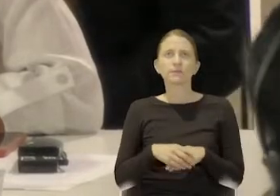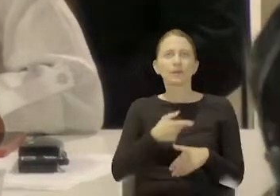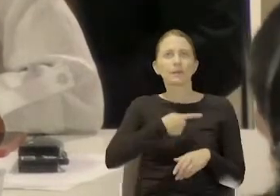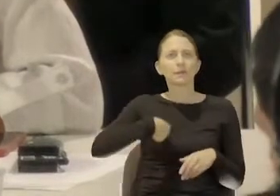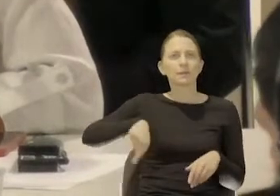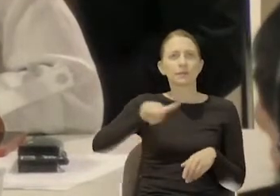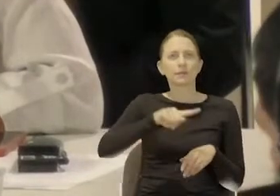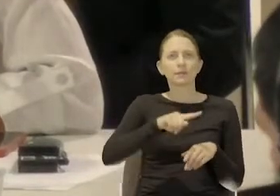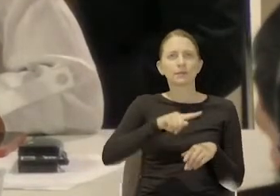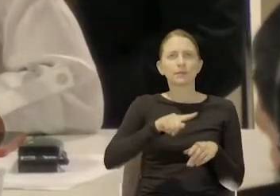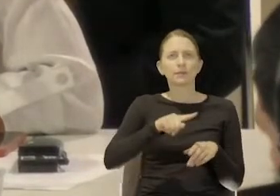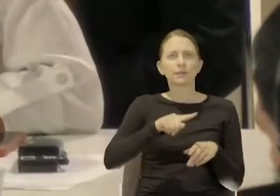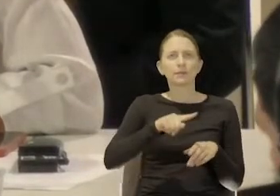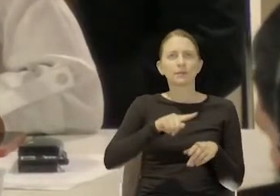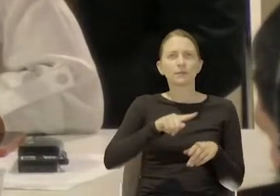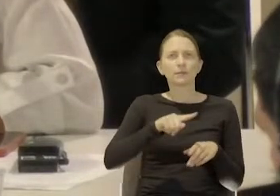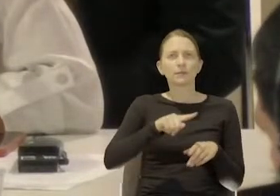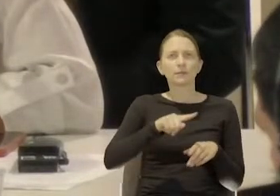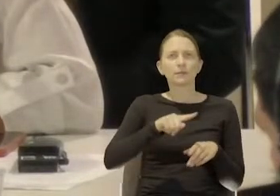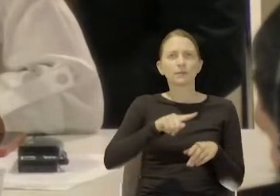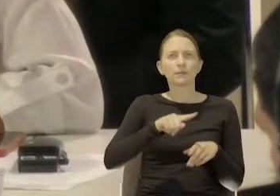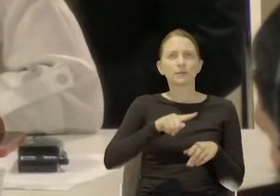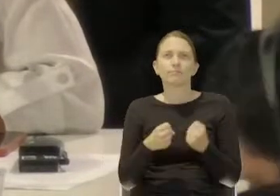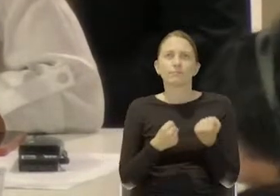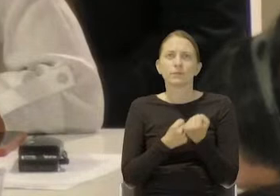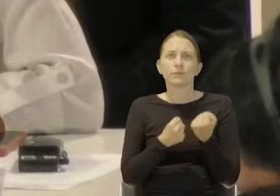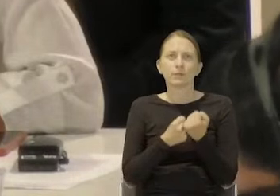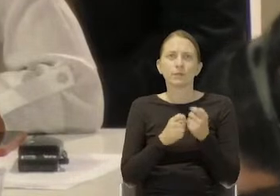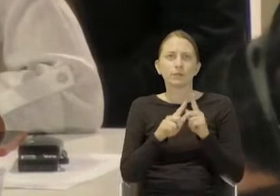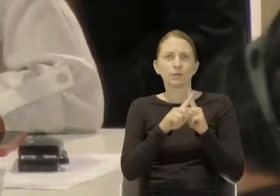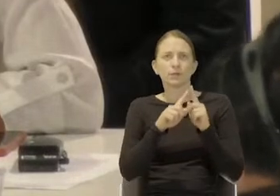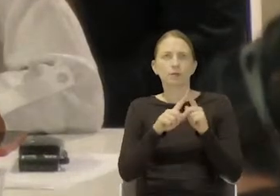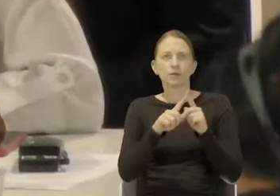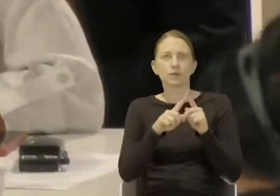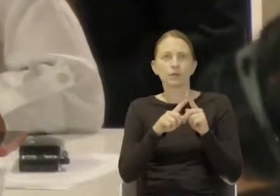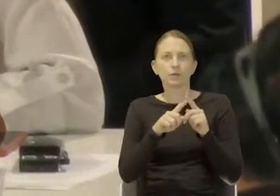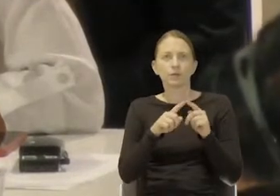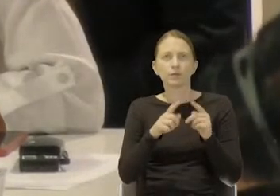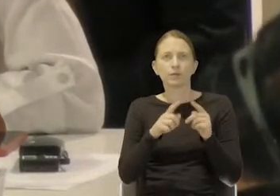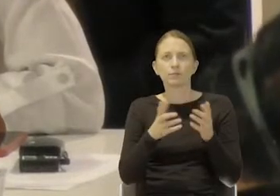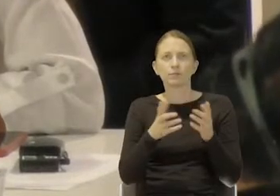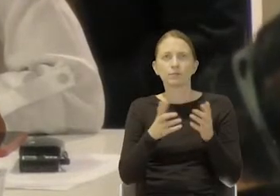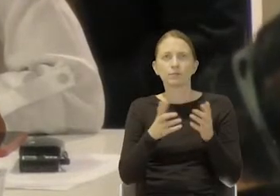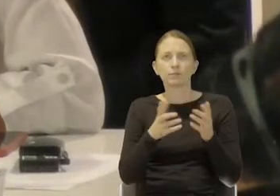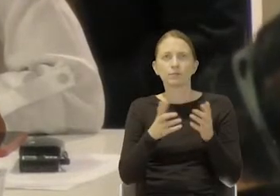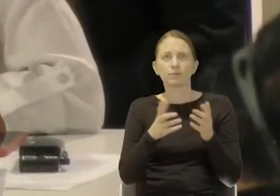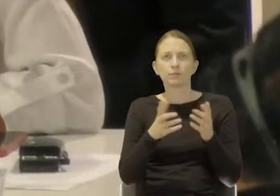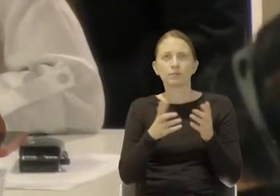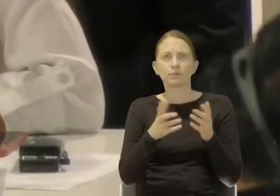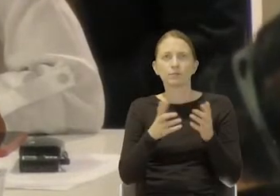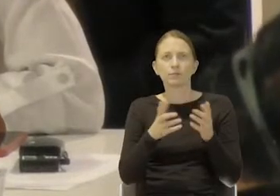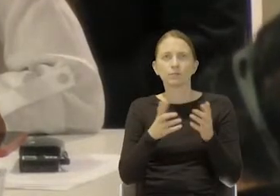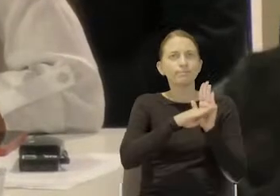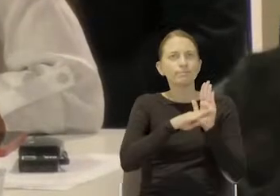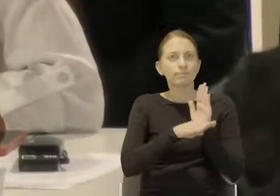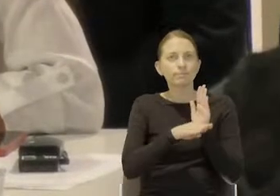of Habitat Trace Conference, is ready to contribute internationally